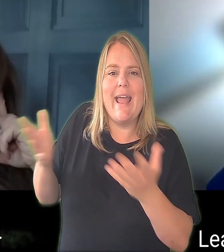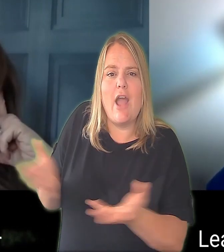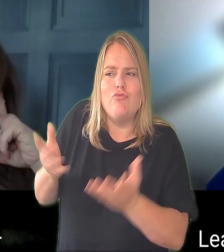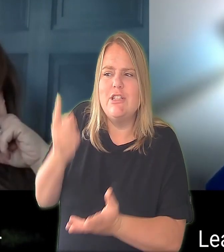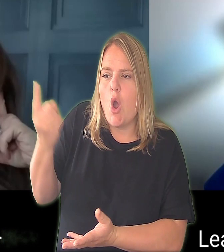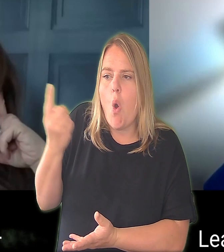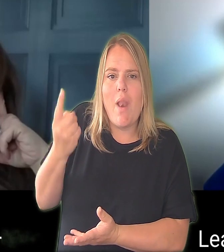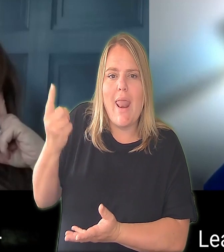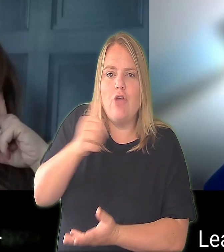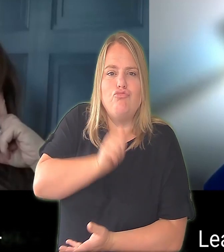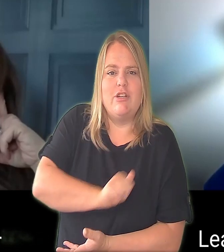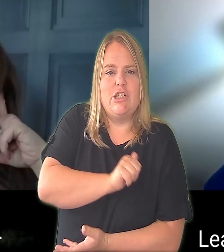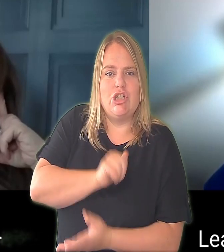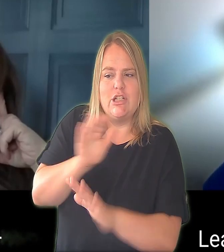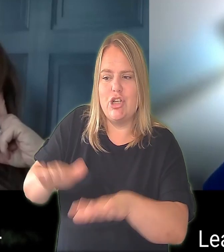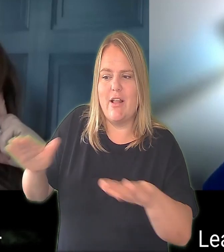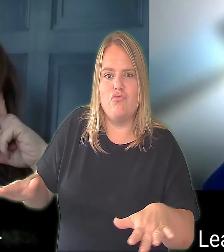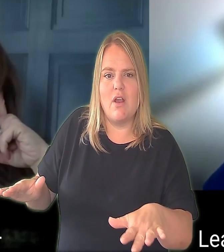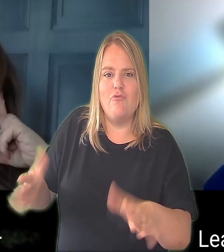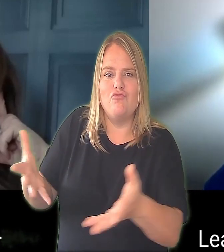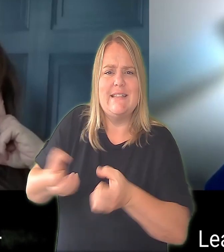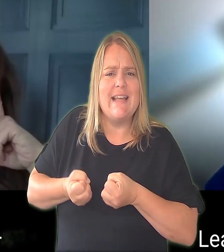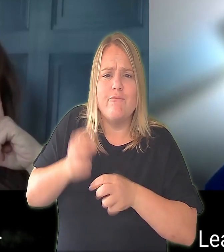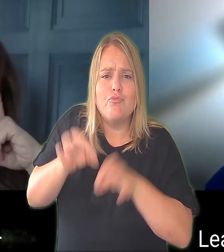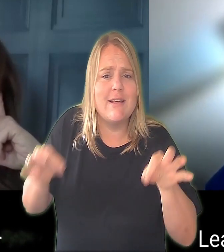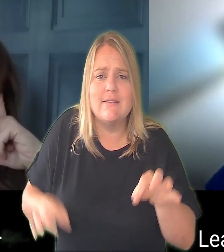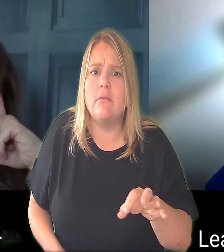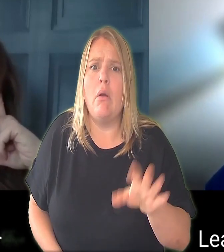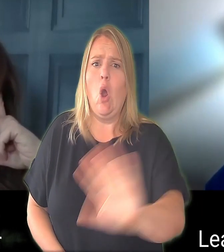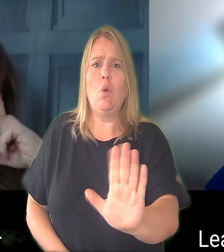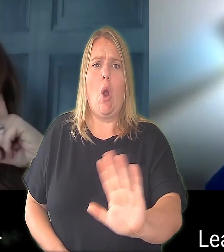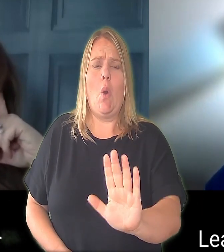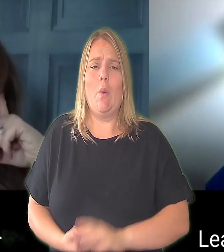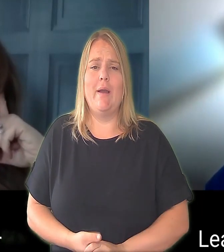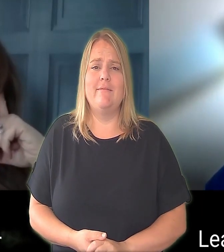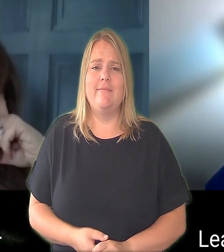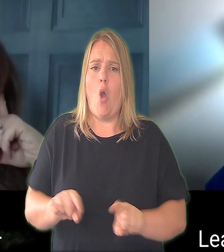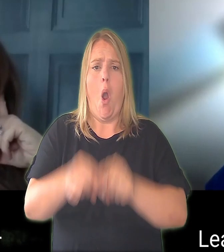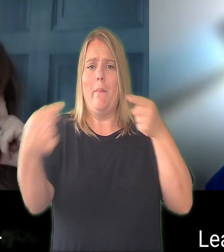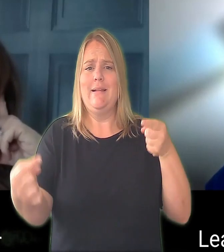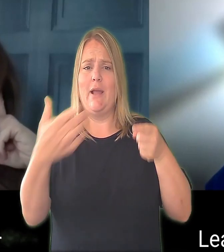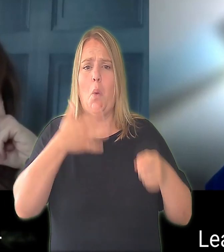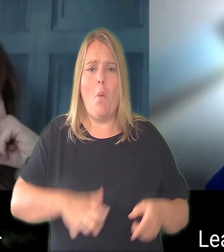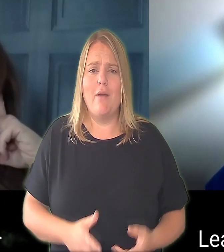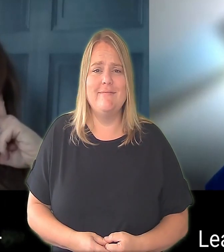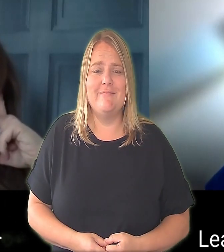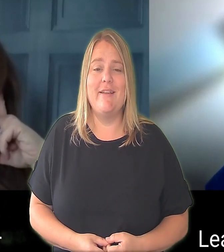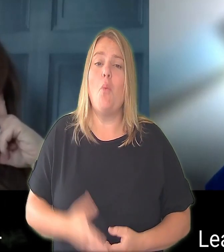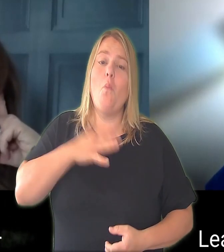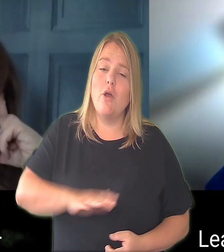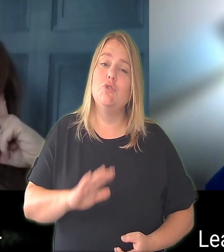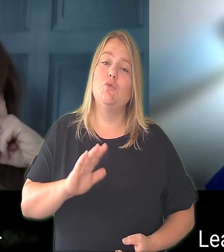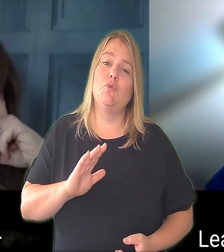way that only Christian children in your community got the presents. Oh, no, that'd be dreadful. That's the exact opposite of what we want to do.